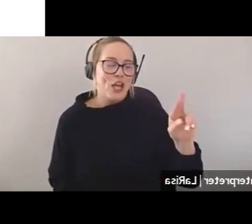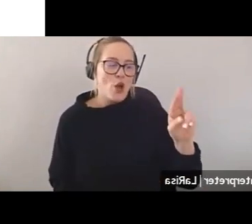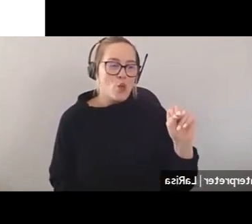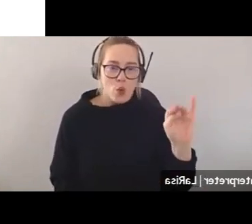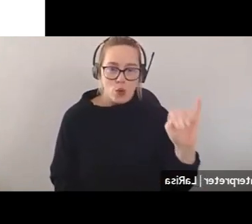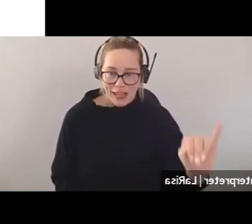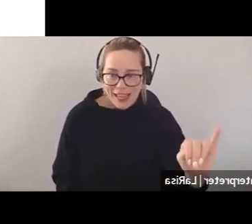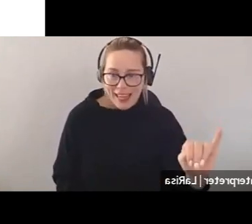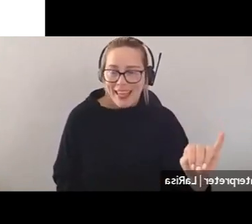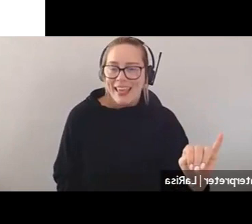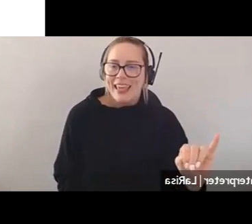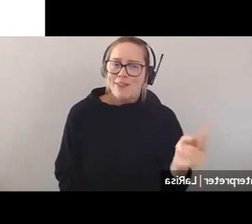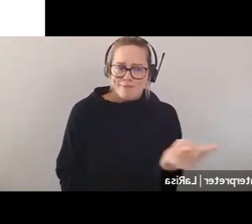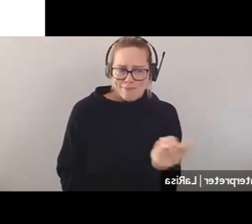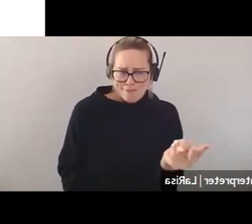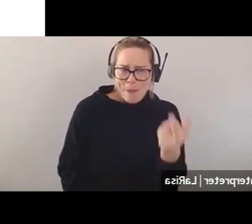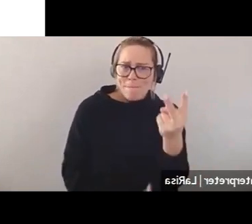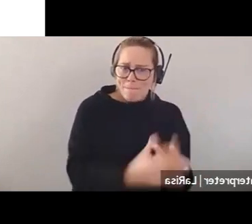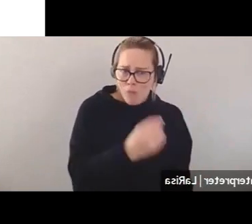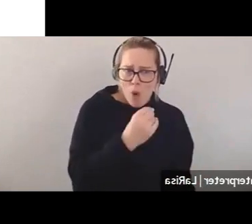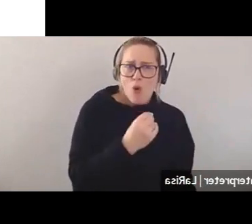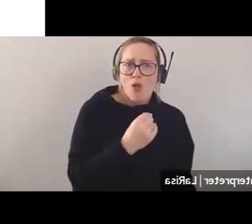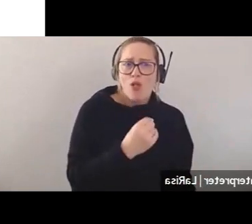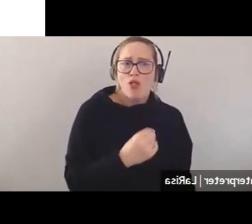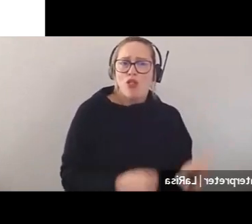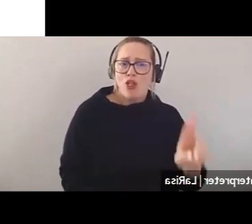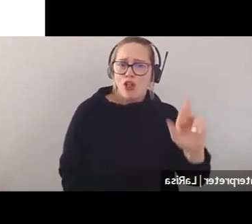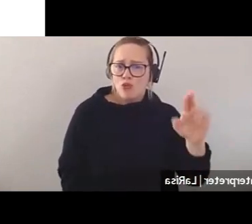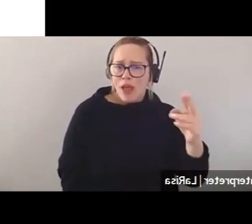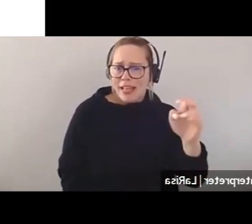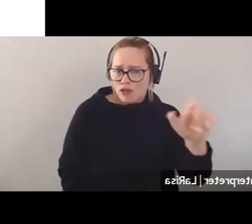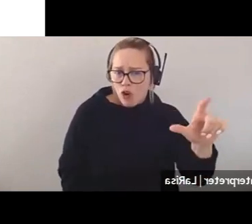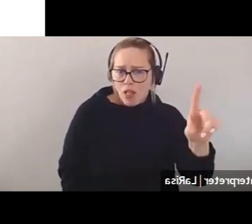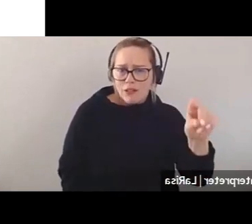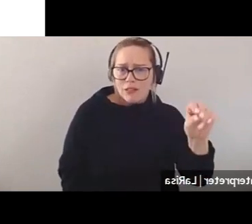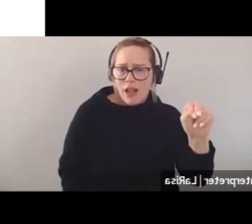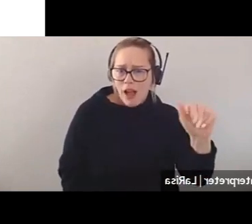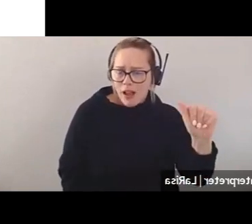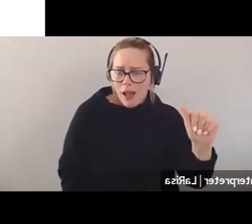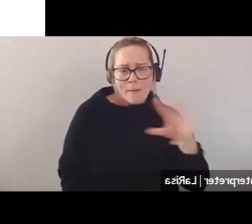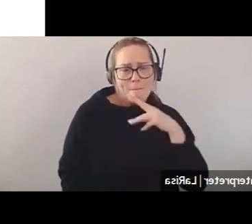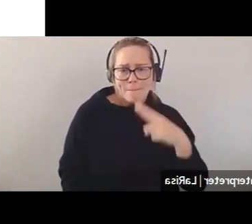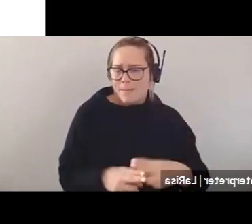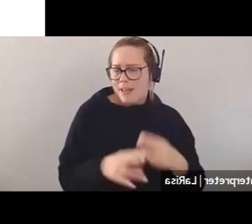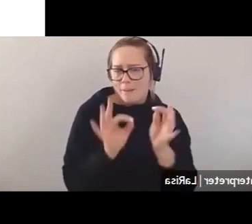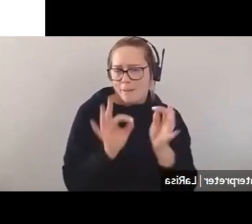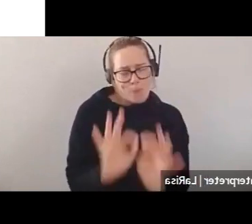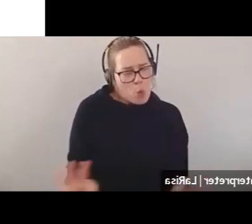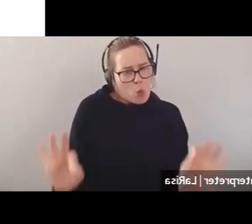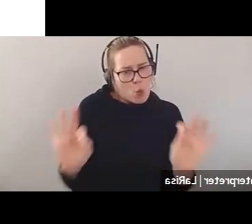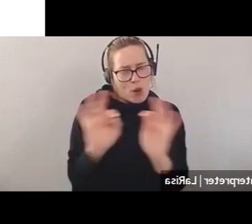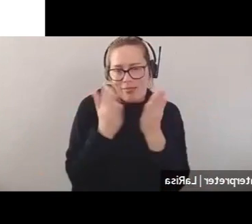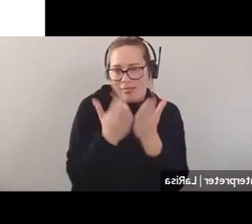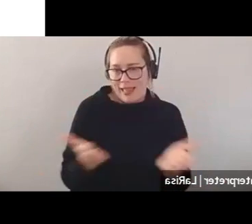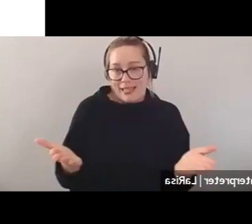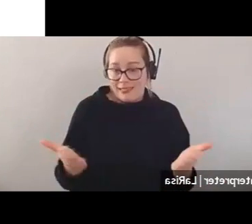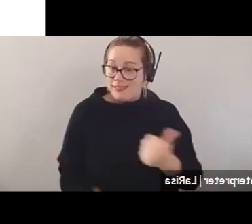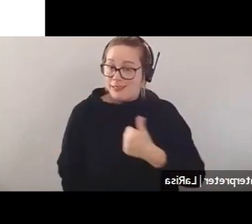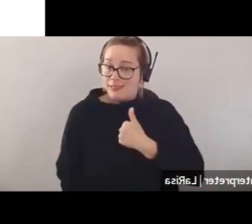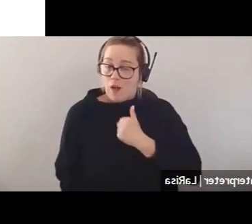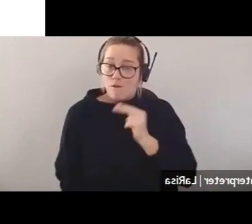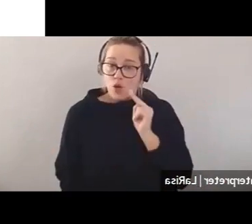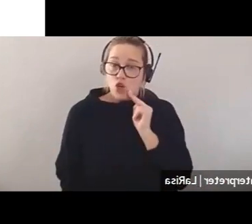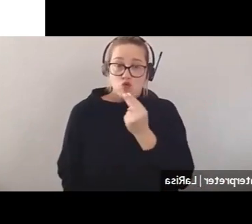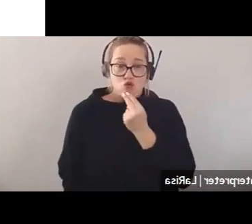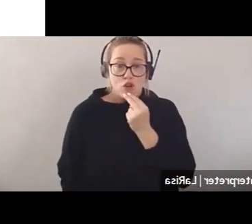Susannah Scaroni. I just want to thank Rachel and Donna both. I think you guys both mentioned some really important things that, as